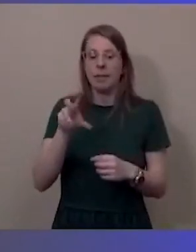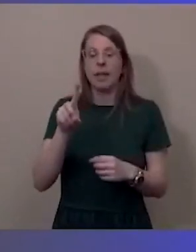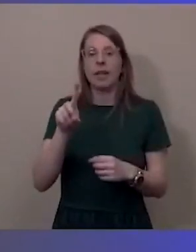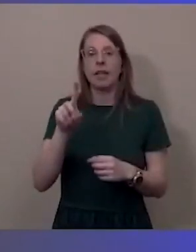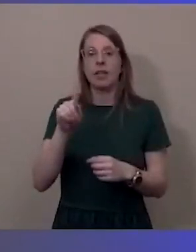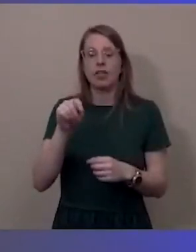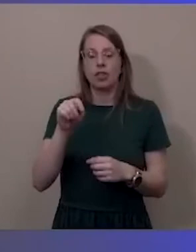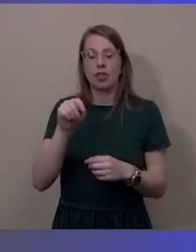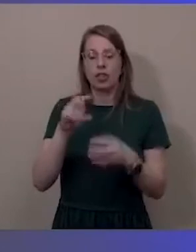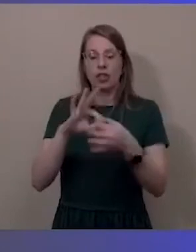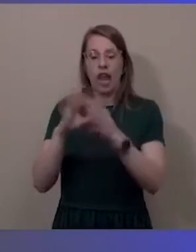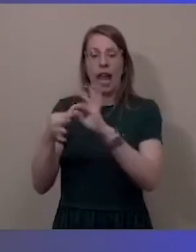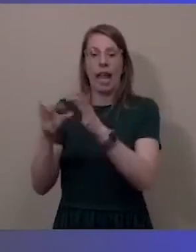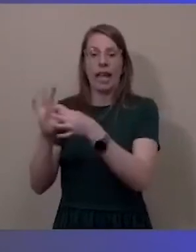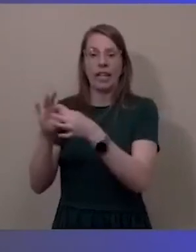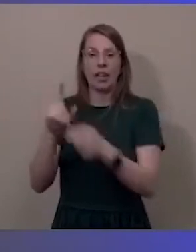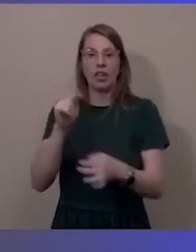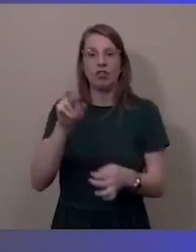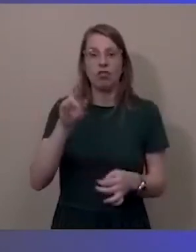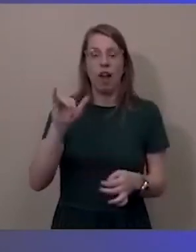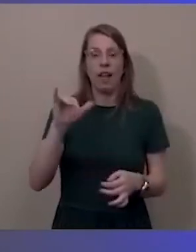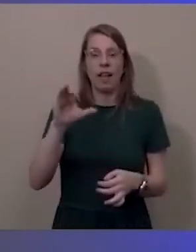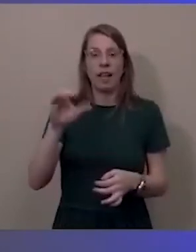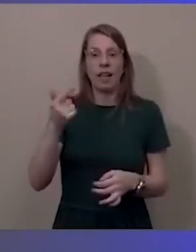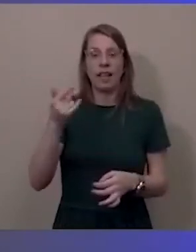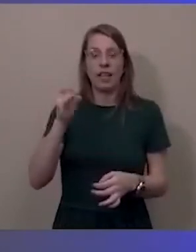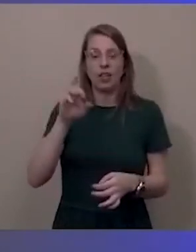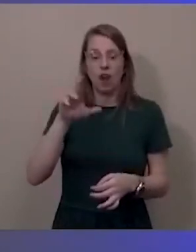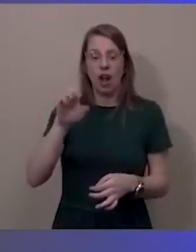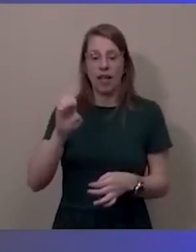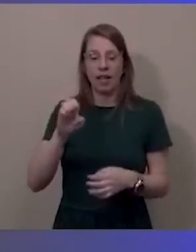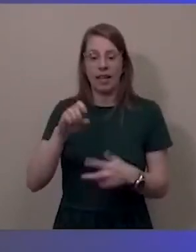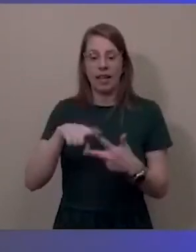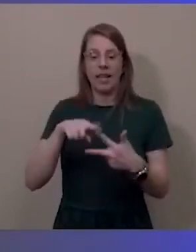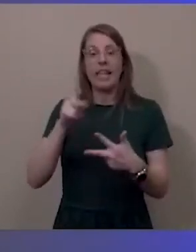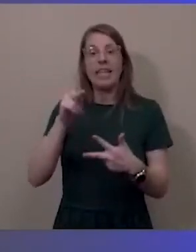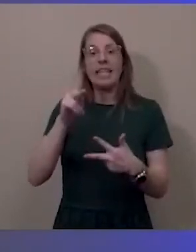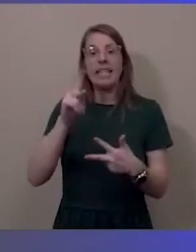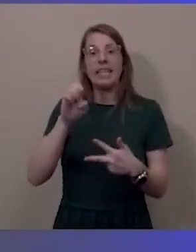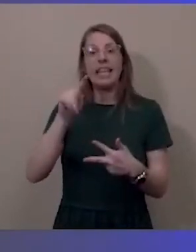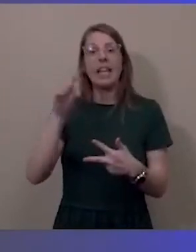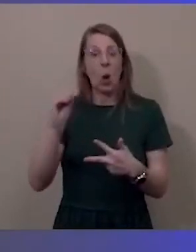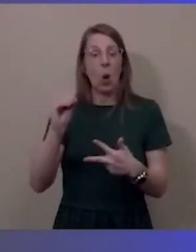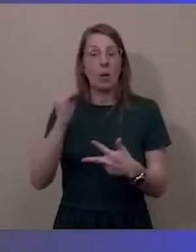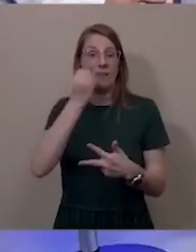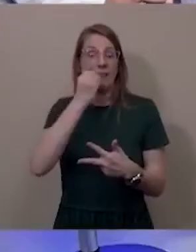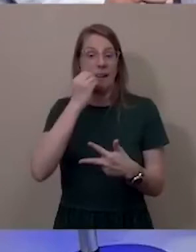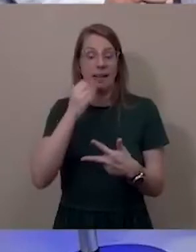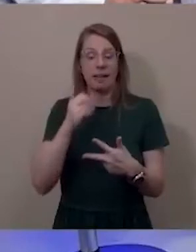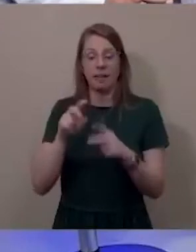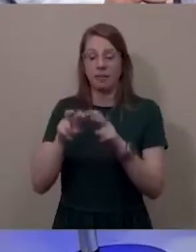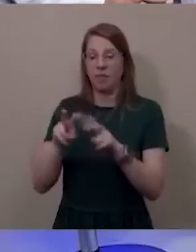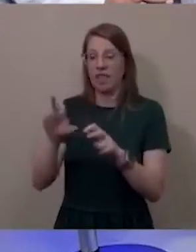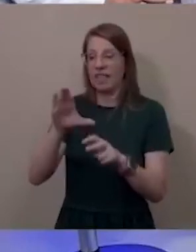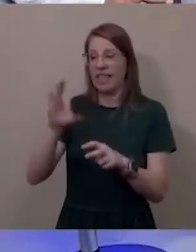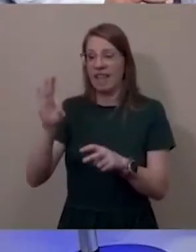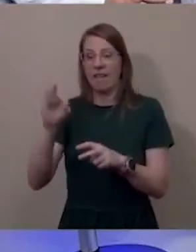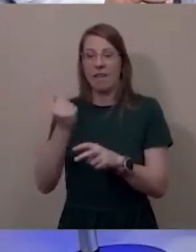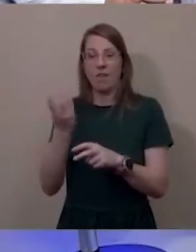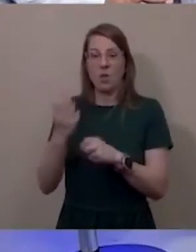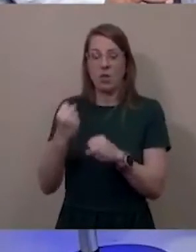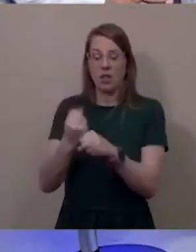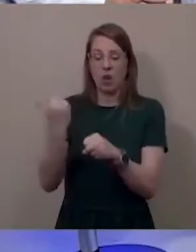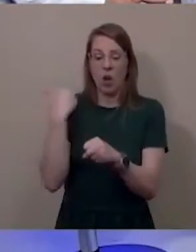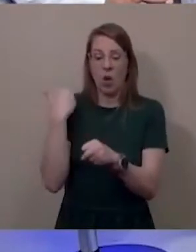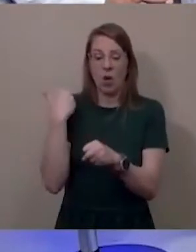for ketogenic diets. So sometimes I play with the ketogenic diet. Yeah, we looked at this in CF a few years ago. It was the hot thing. It